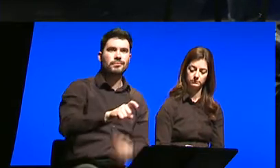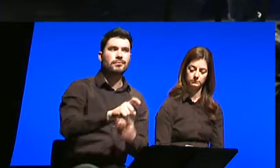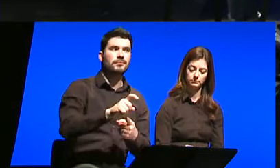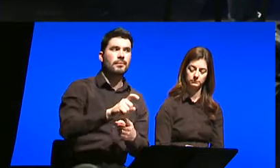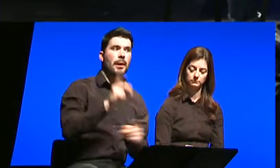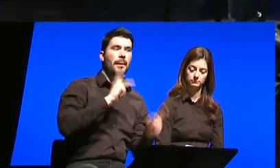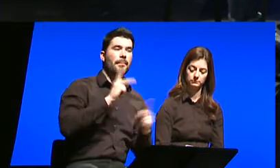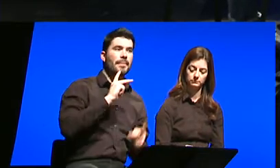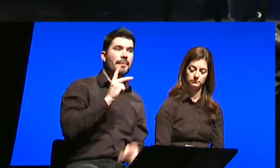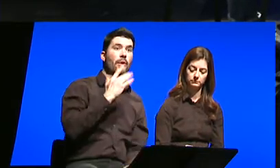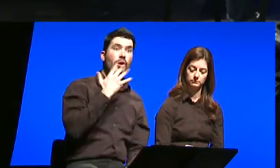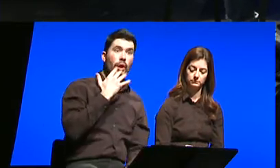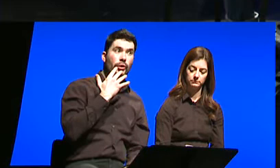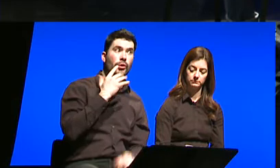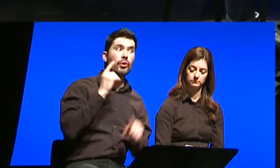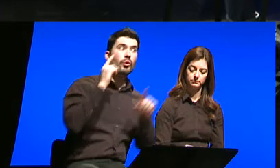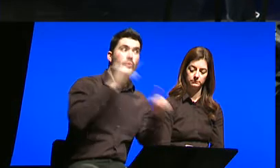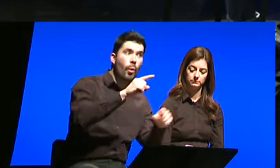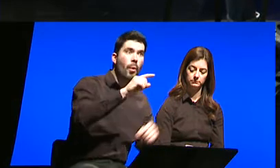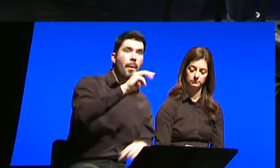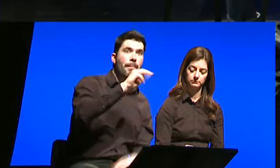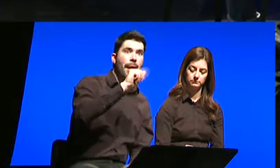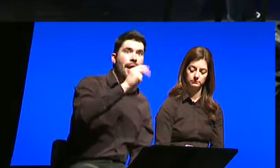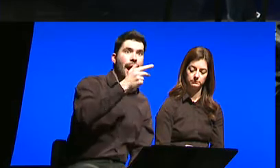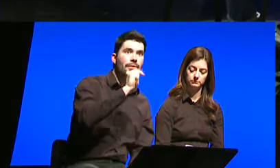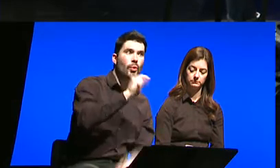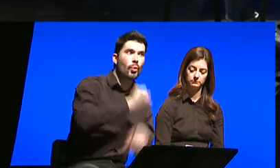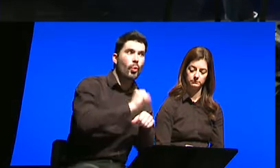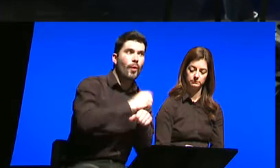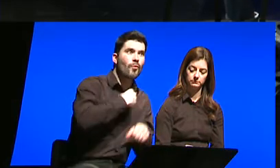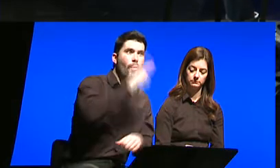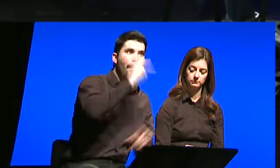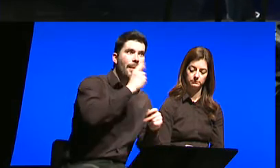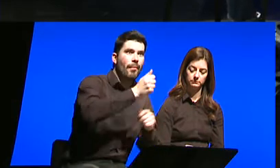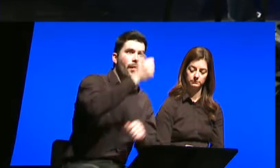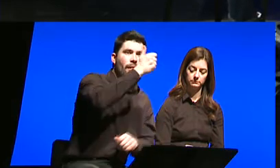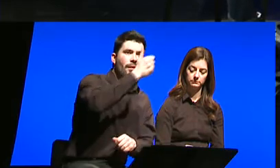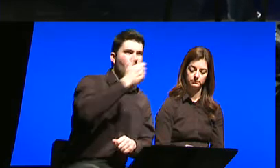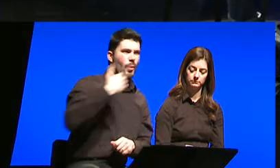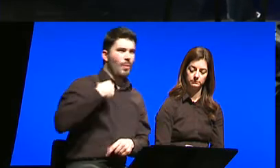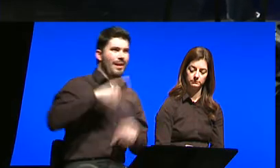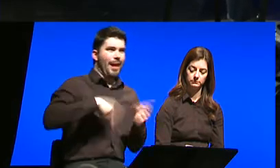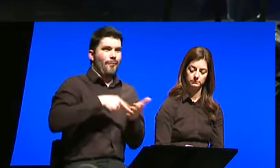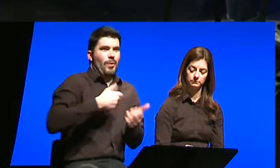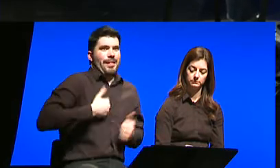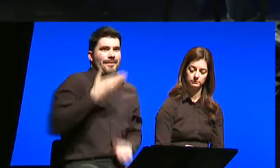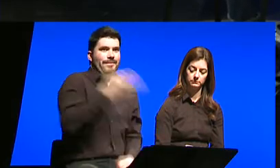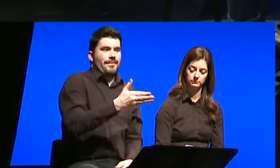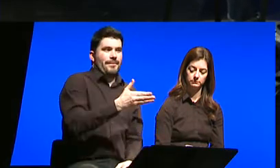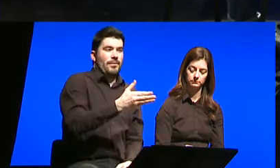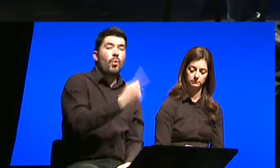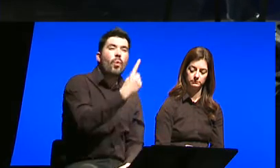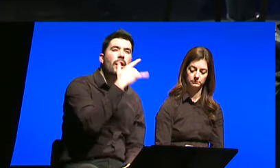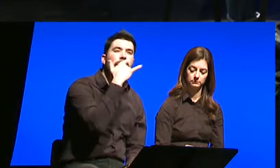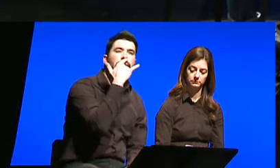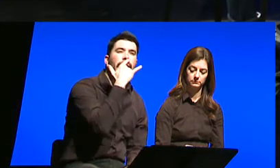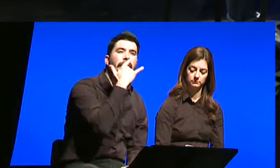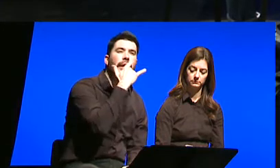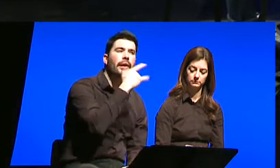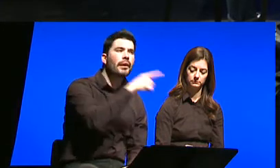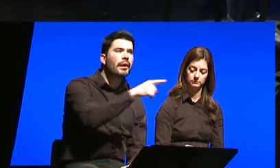come into Manhattan to work for the white people. They can't afford to live here. There's a 17-year-old kid who